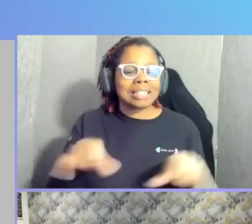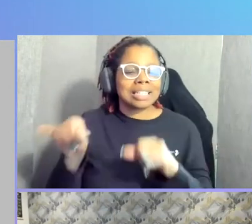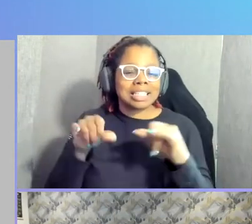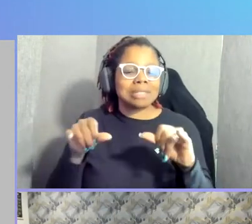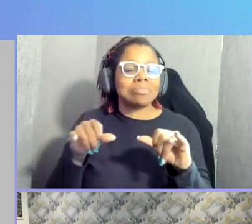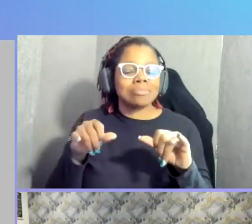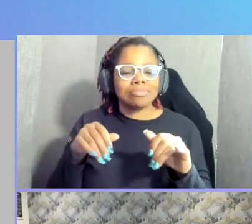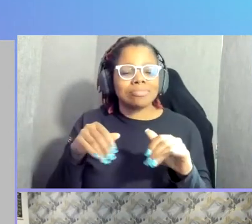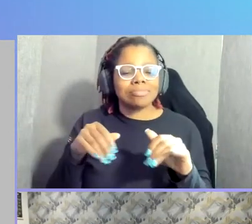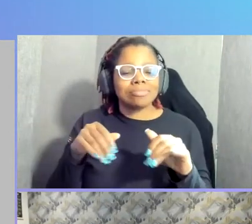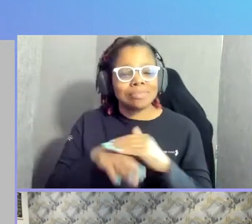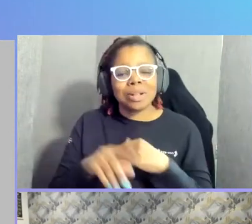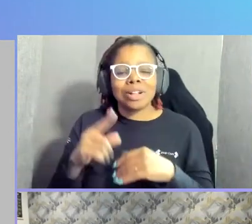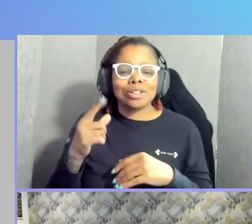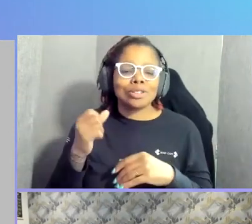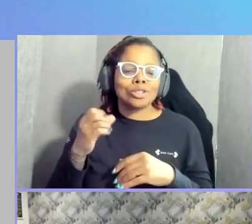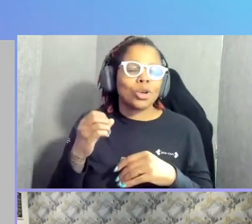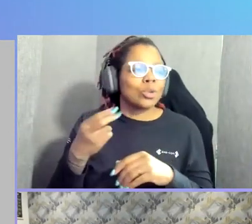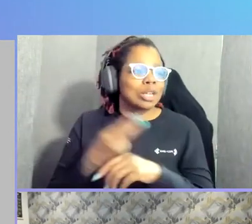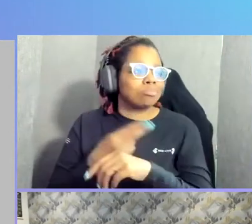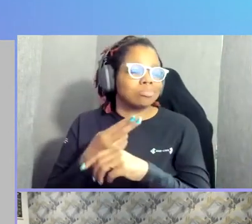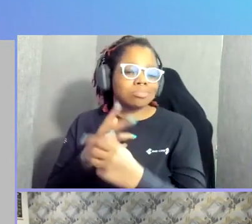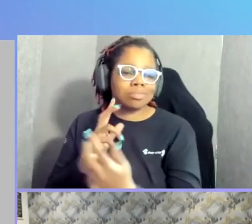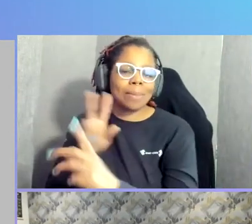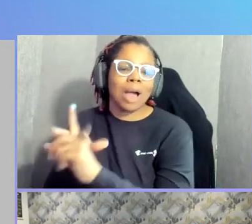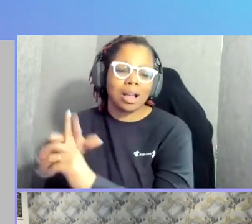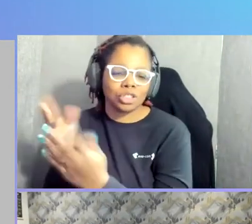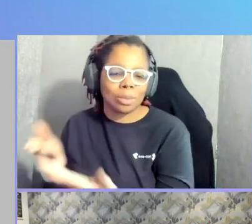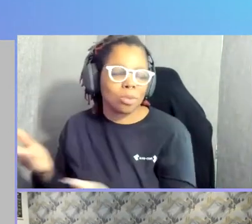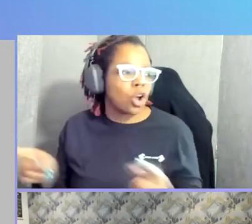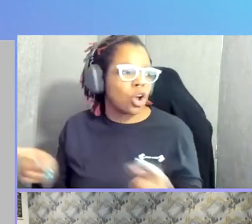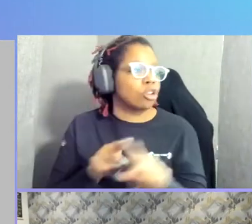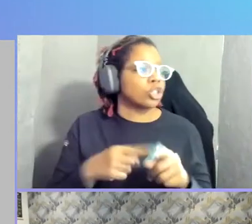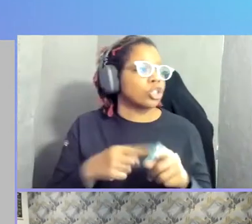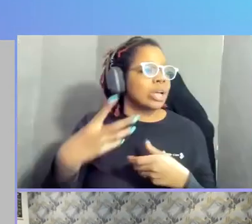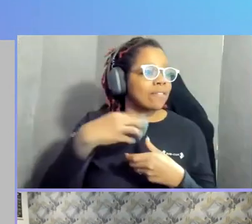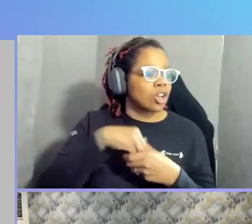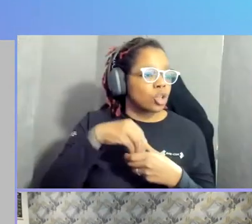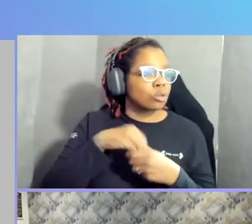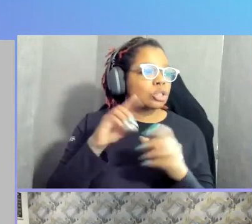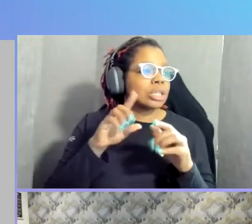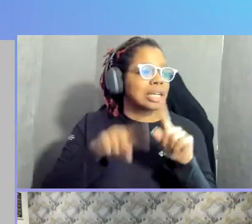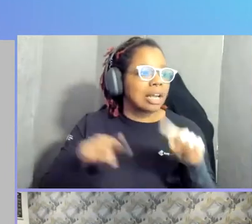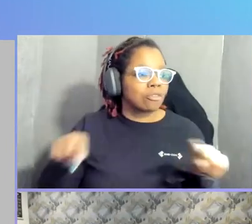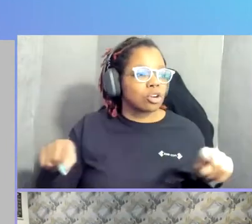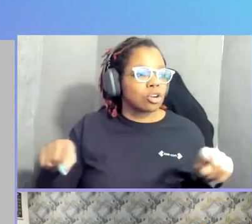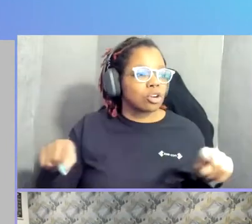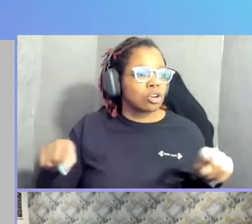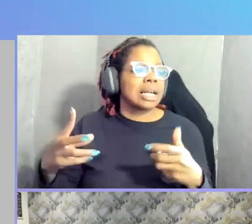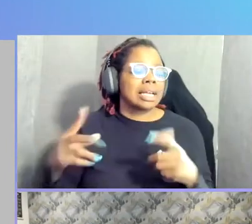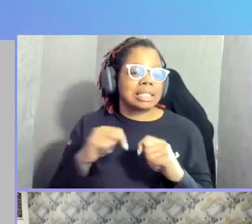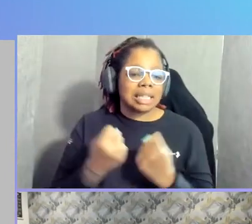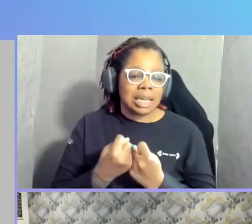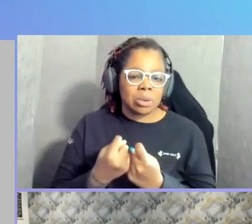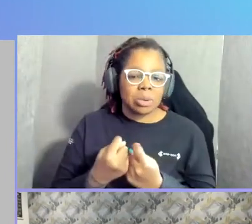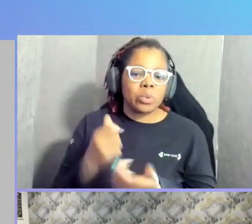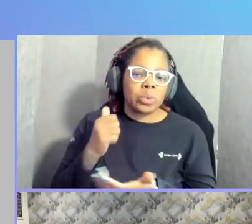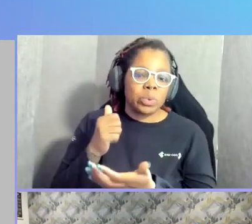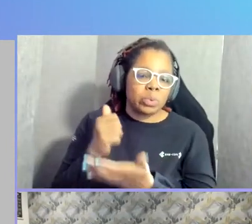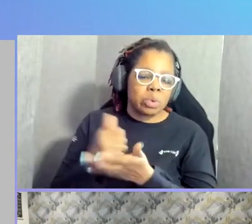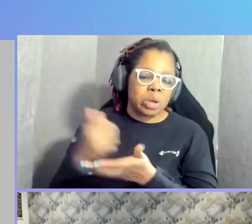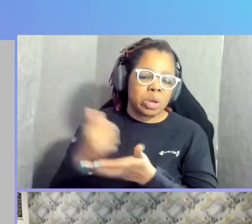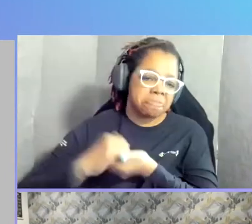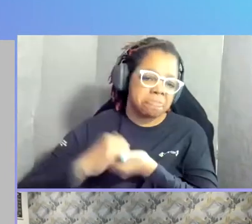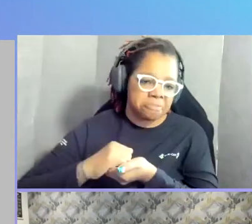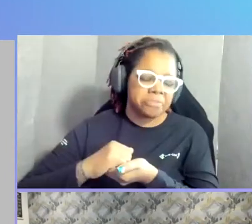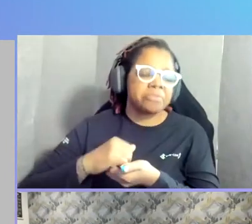that to the product. We also have the inclusion and diversity teams that we partner with them to help them to scale